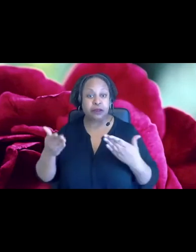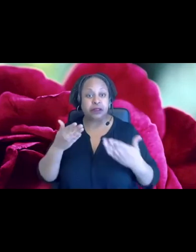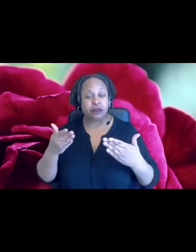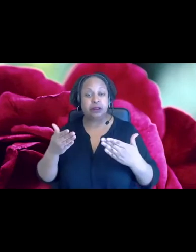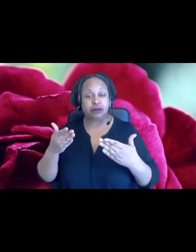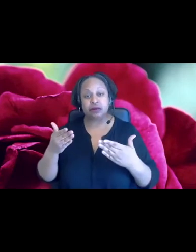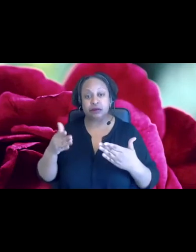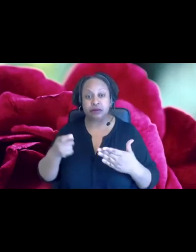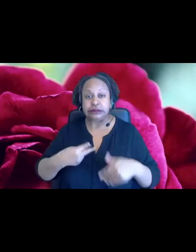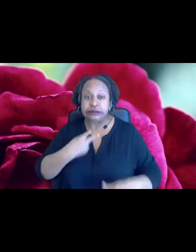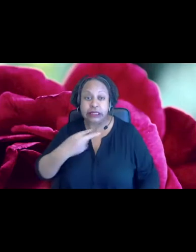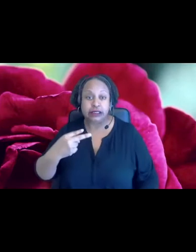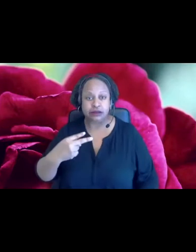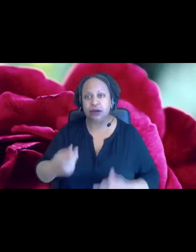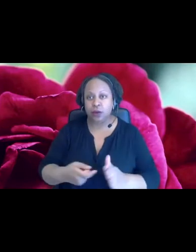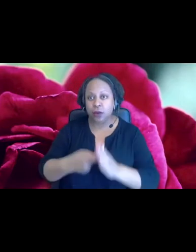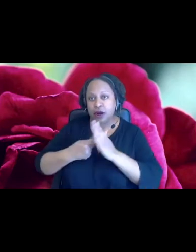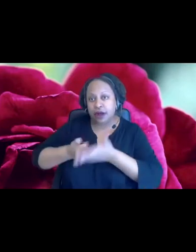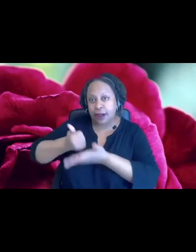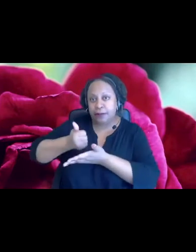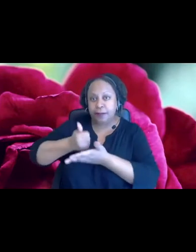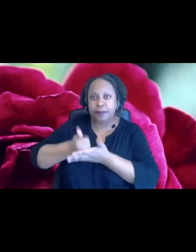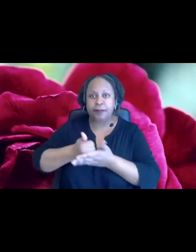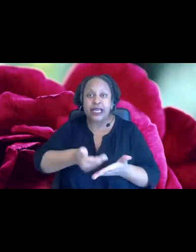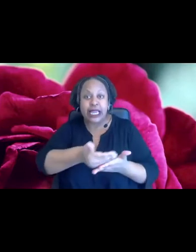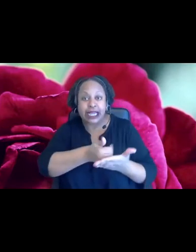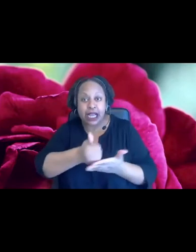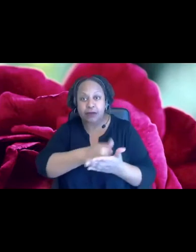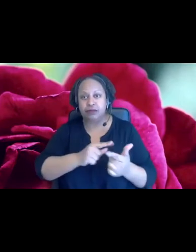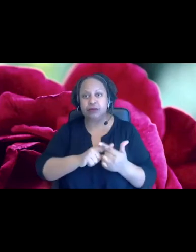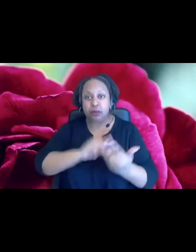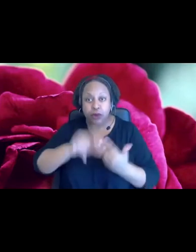assistance or income under various programs